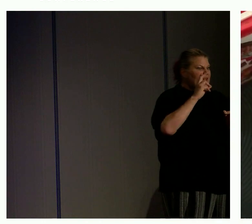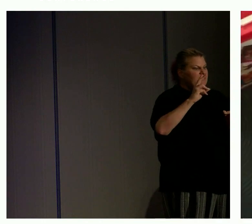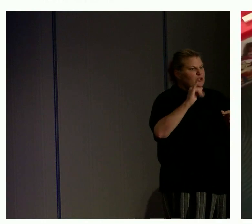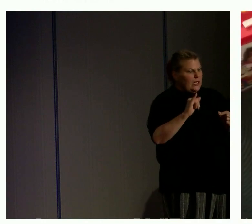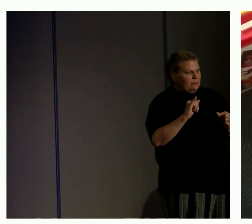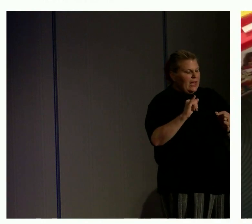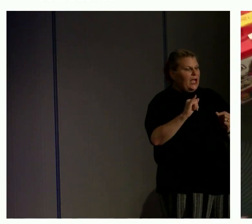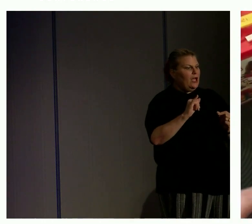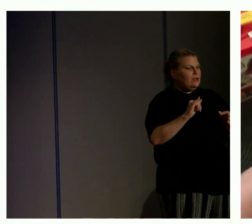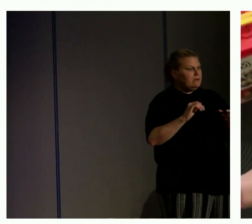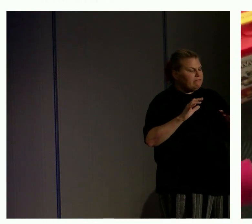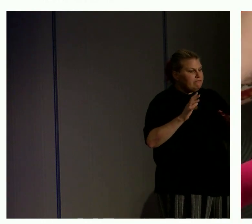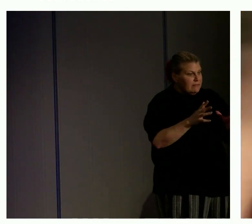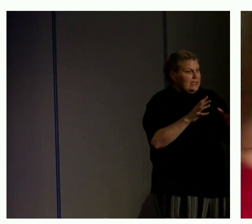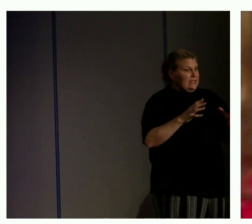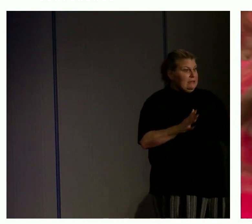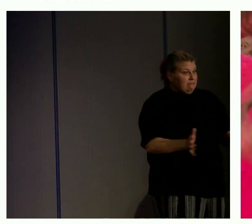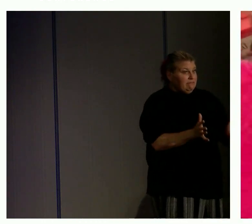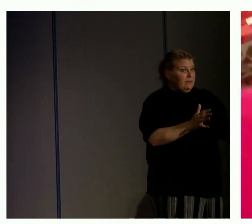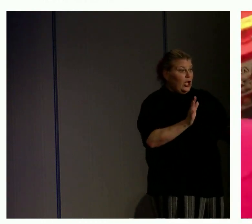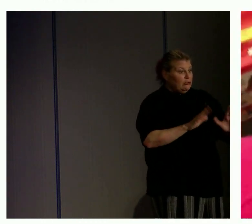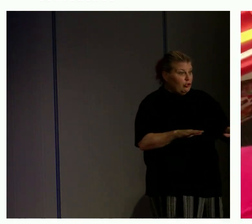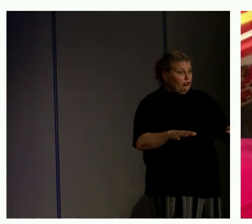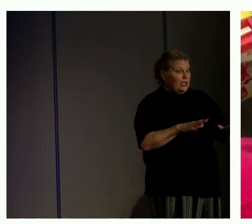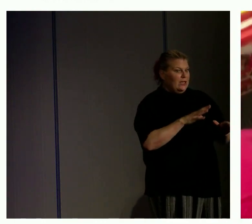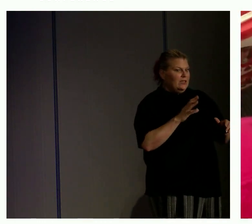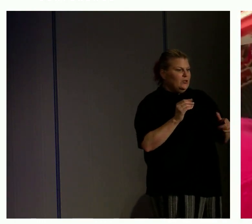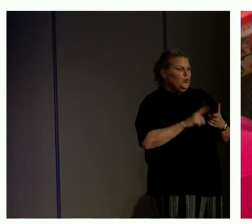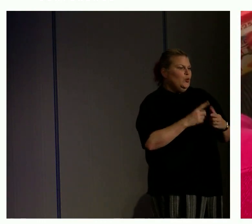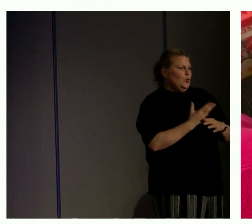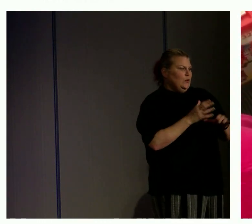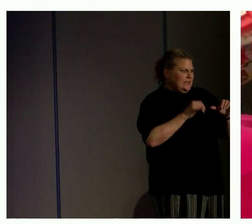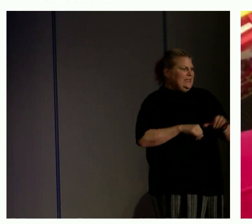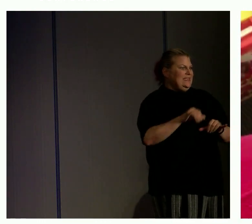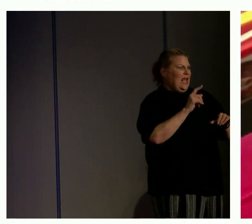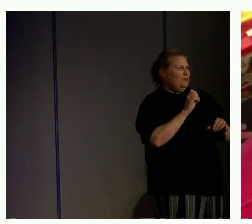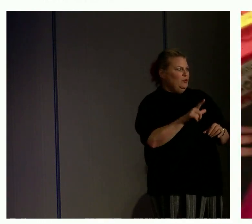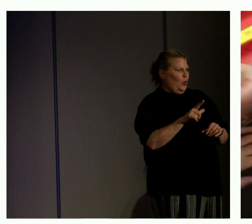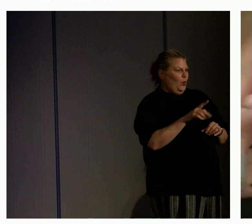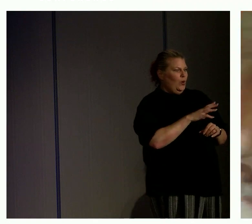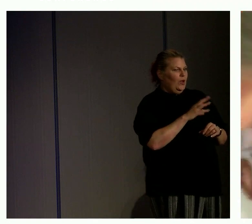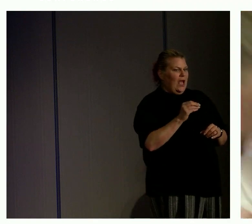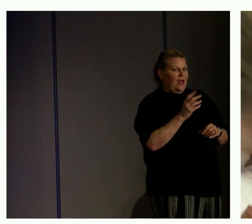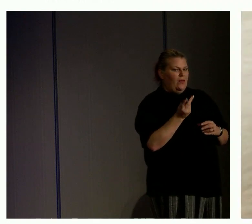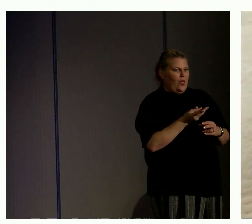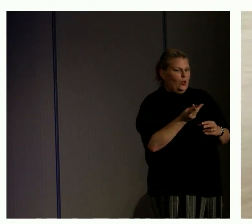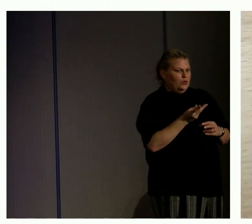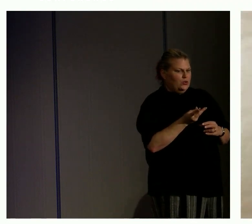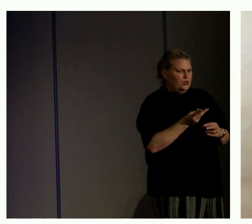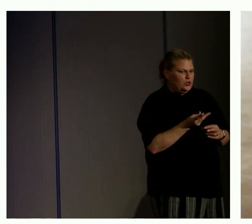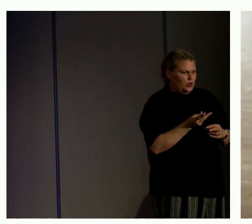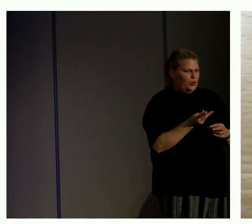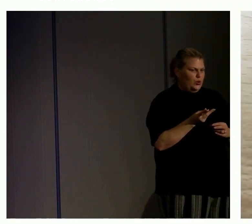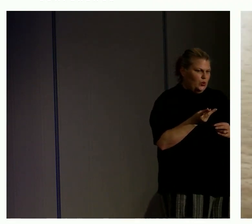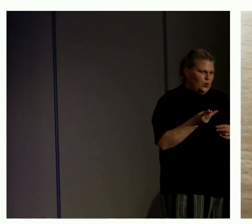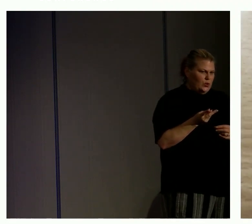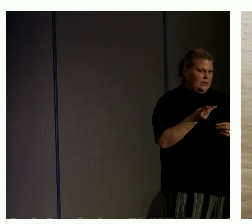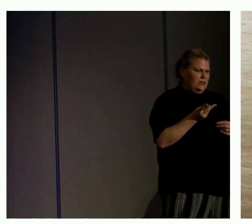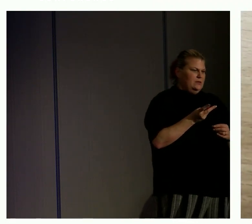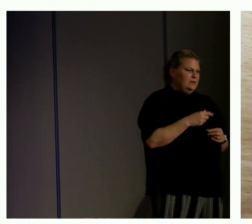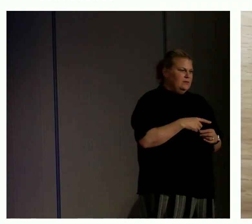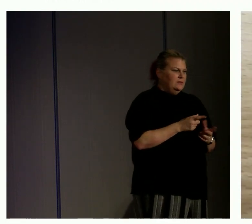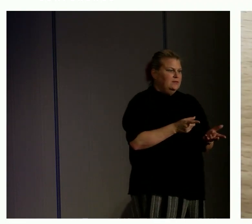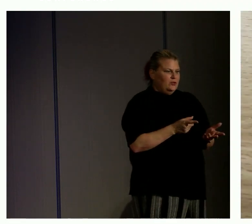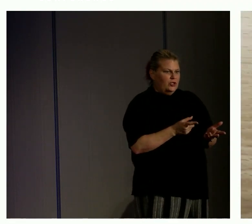and sighted children can develop their skills using the same tool, those children learn to read together. This